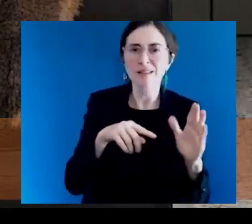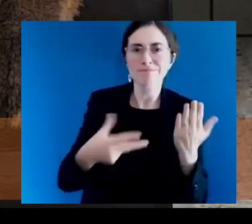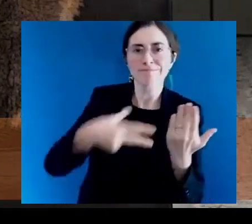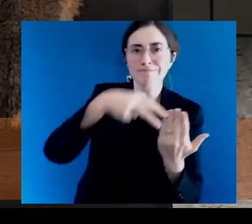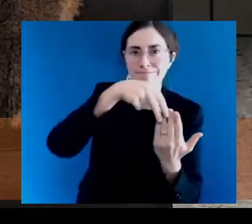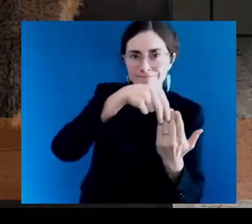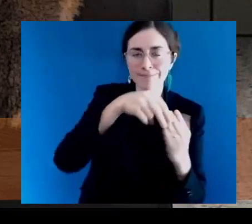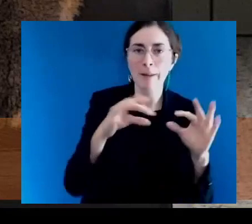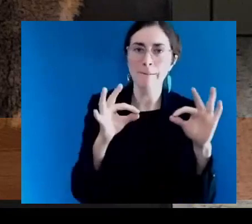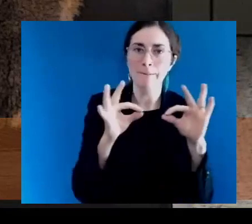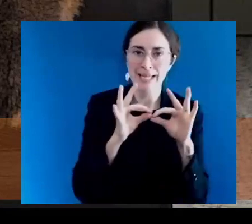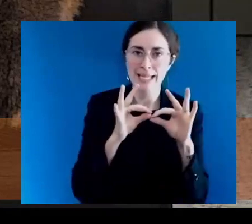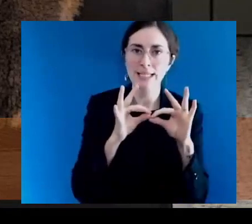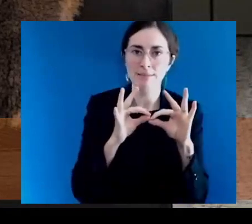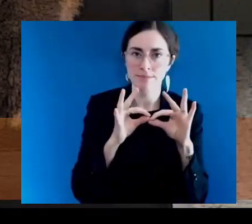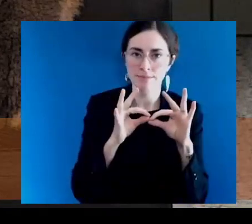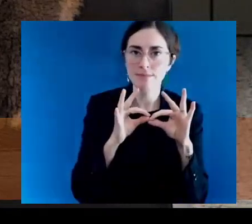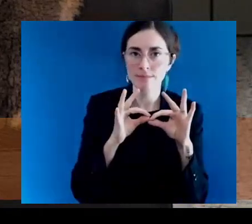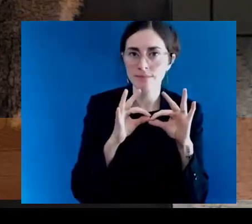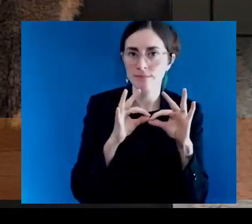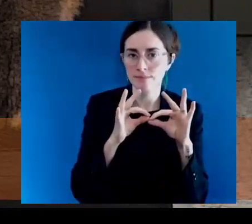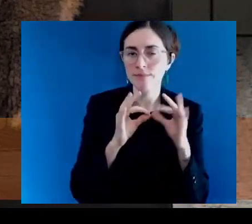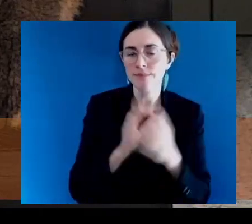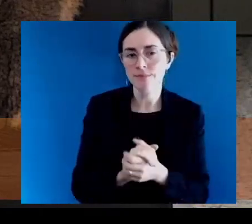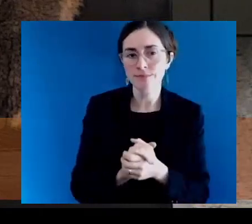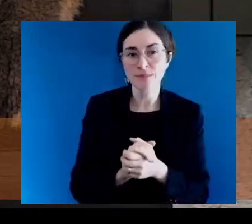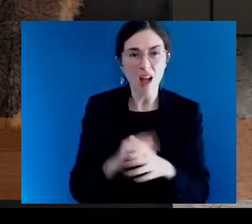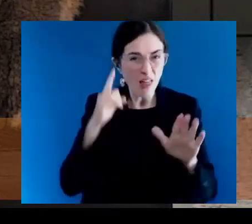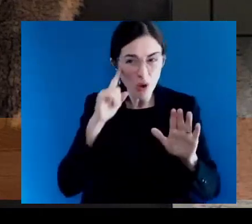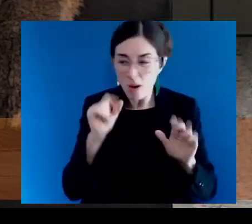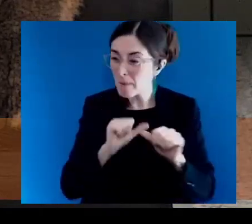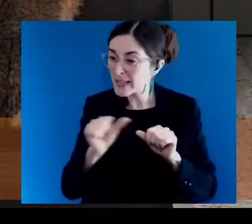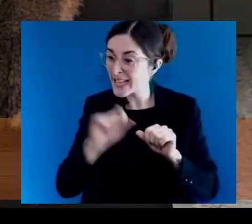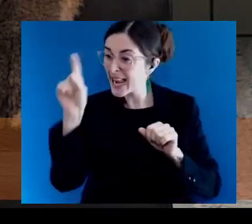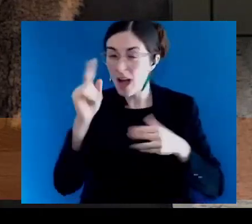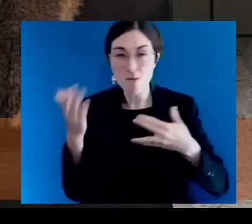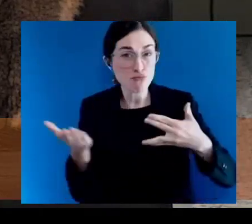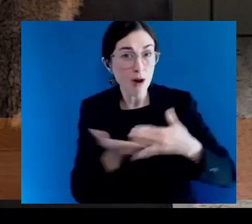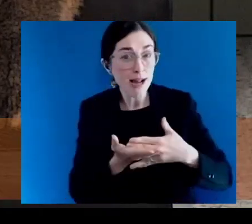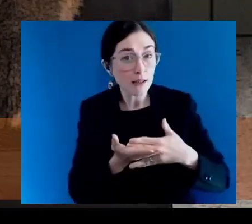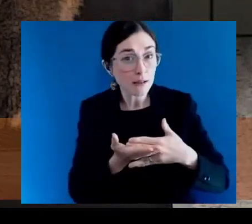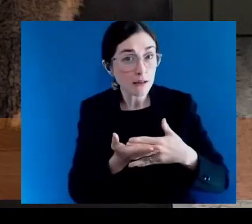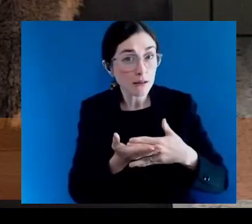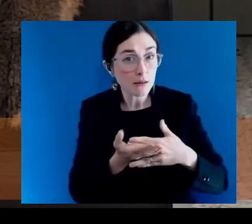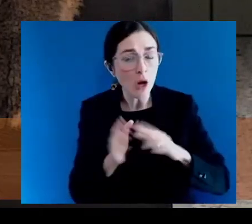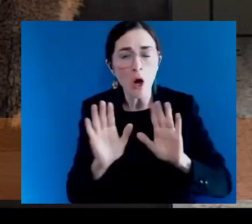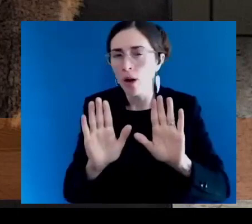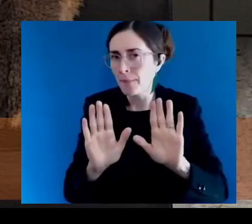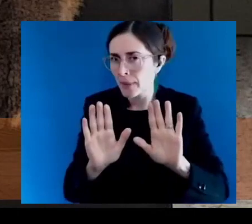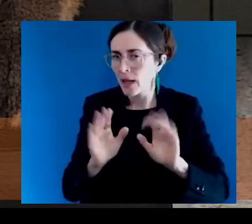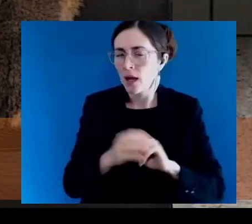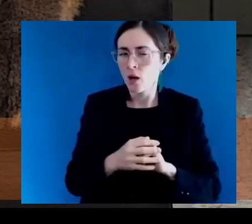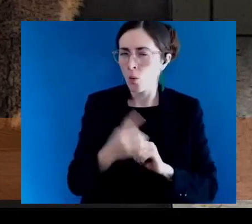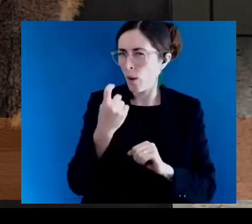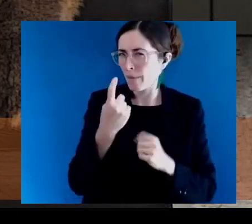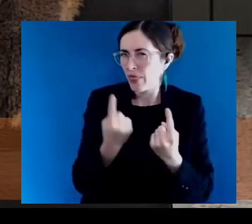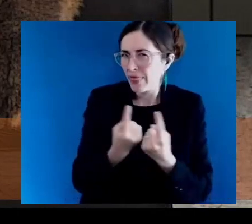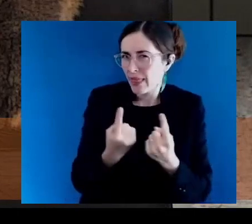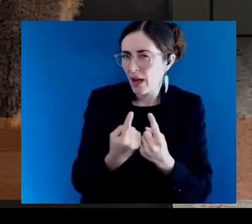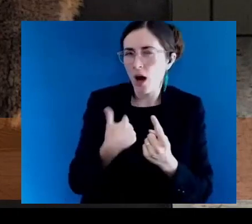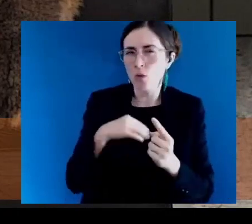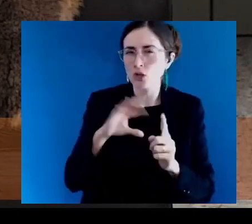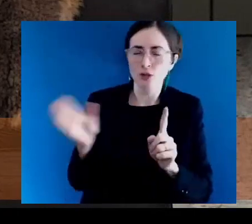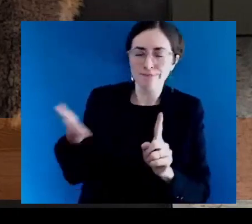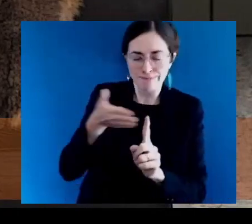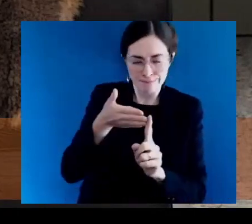B to that document, but I was going to suggest a short break. Before I do that, there was one thing I wanted to loop back to